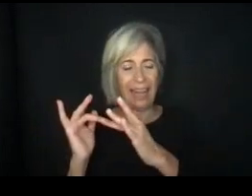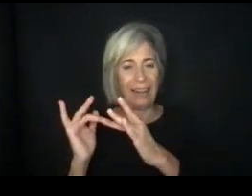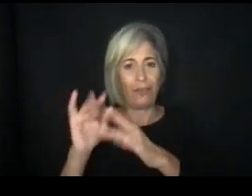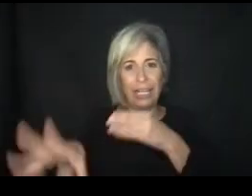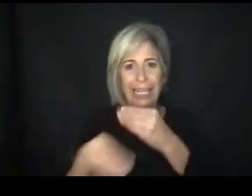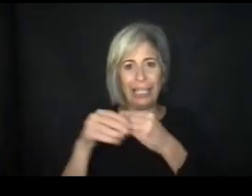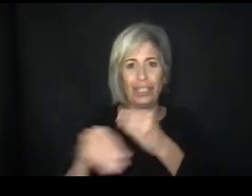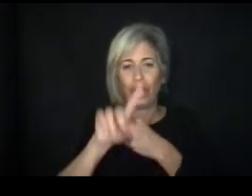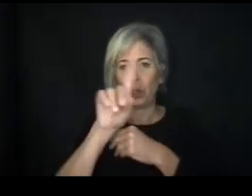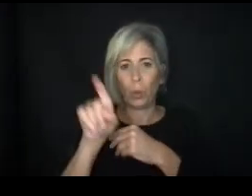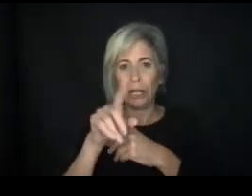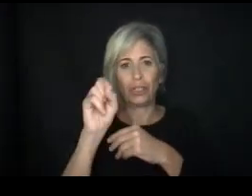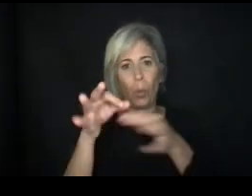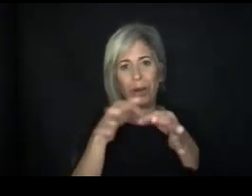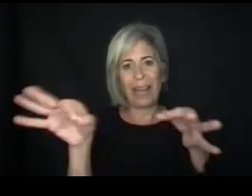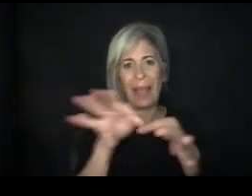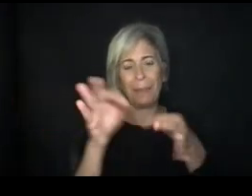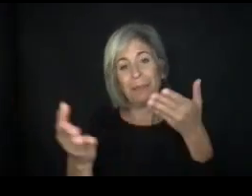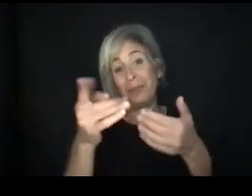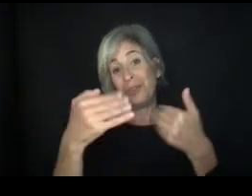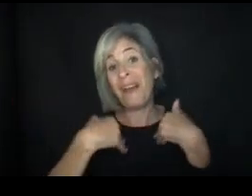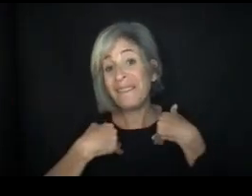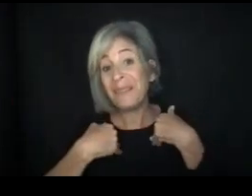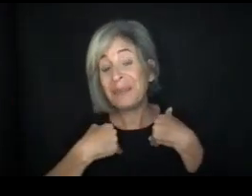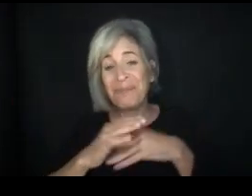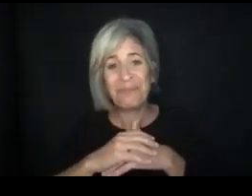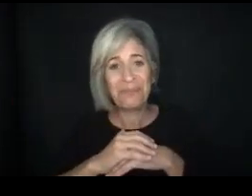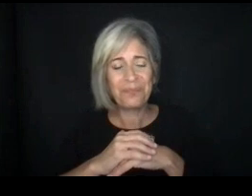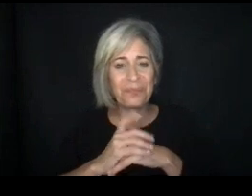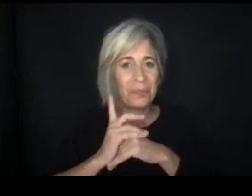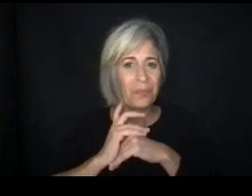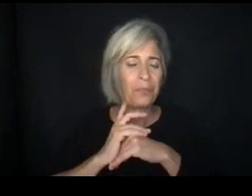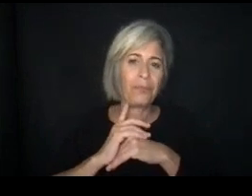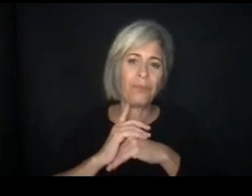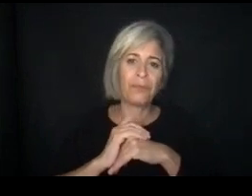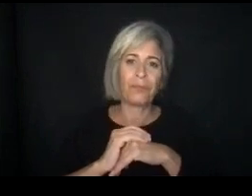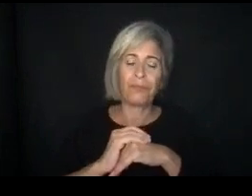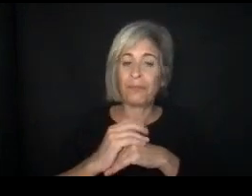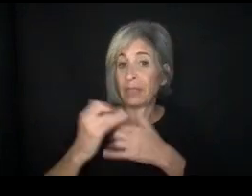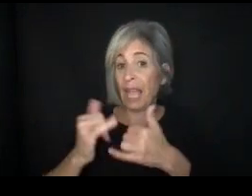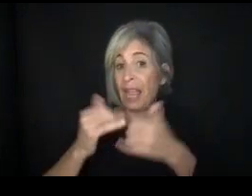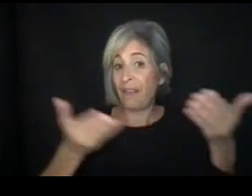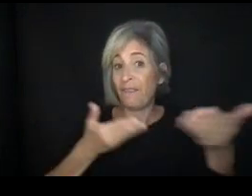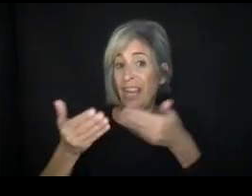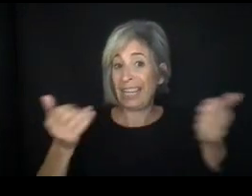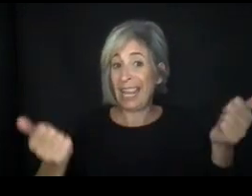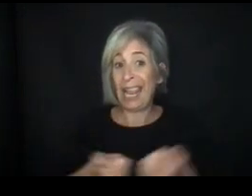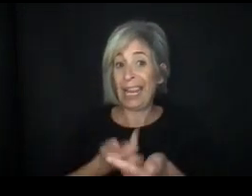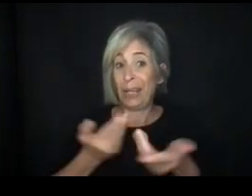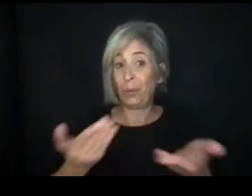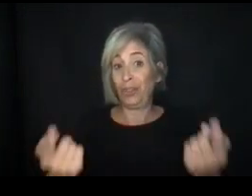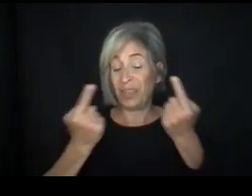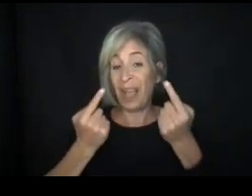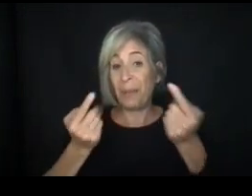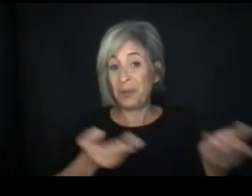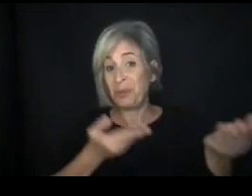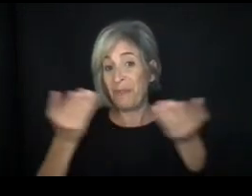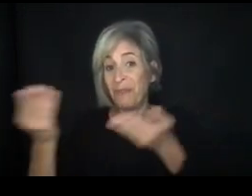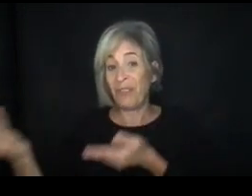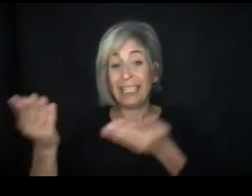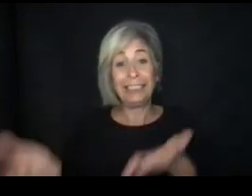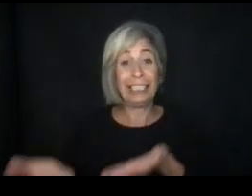additional questions or comments that they may have. So at this time, I certainly do invite anyone to come forward and provide any